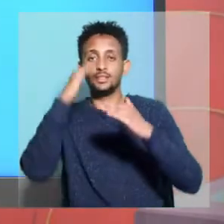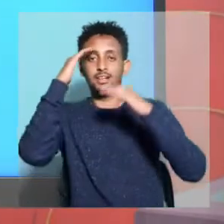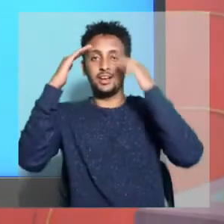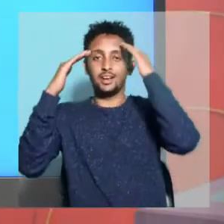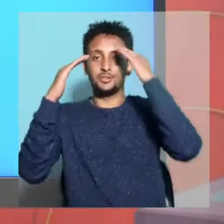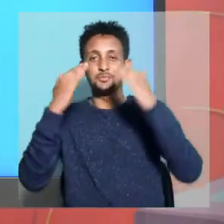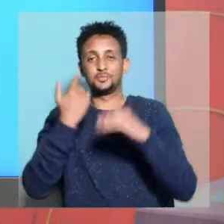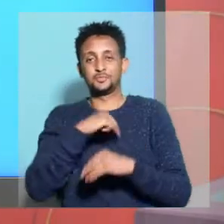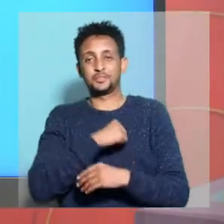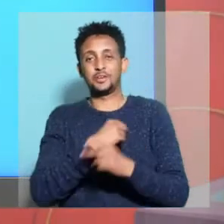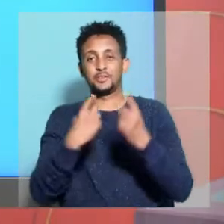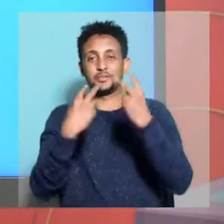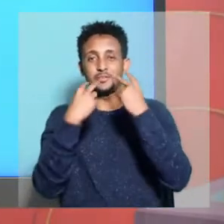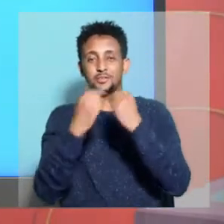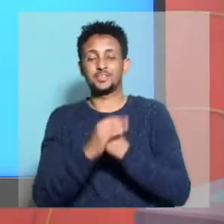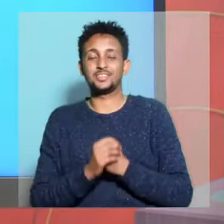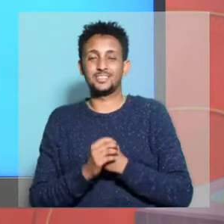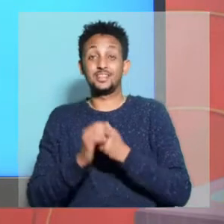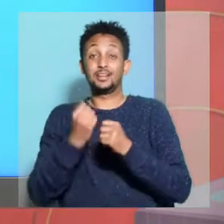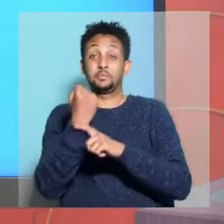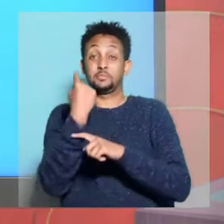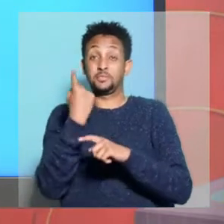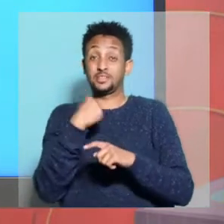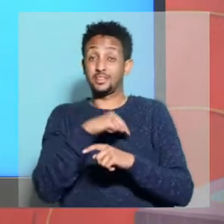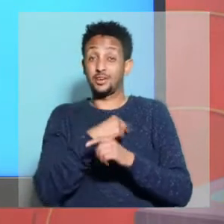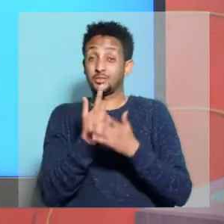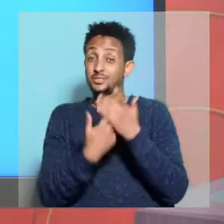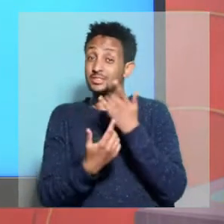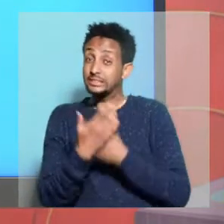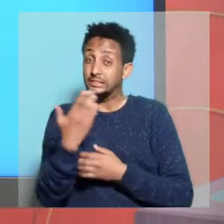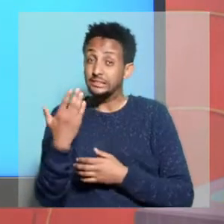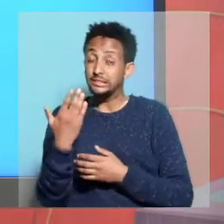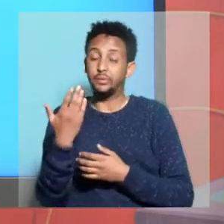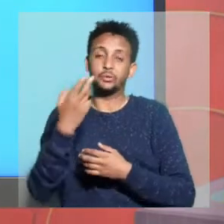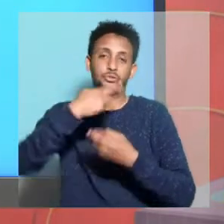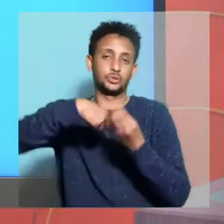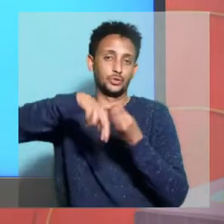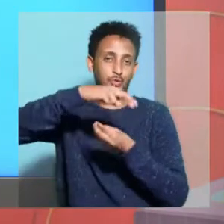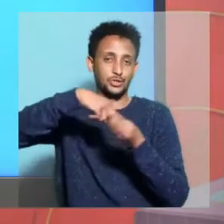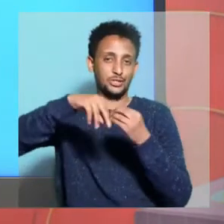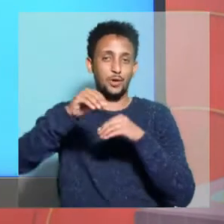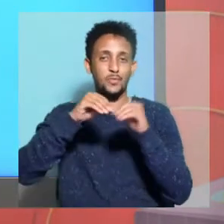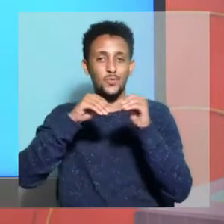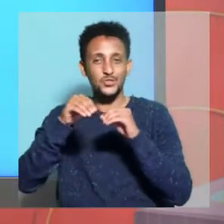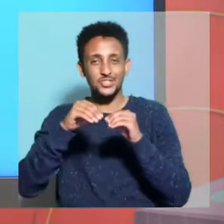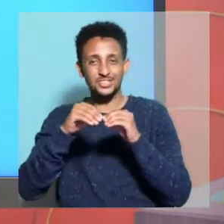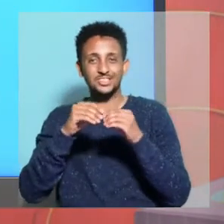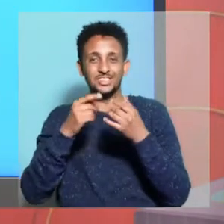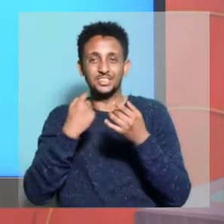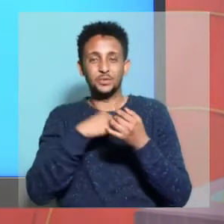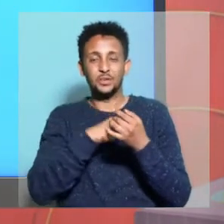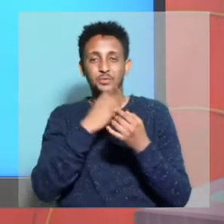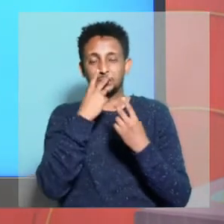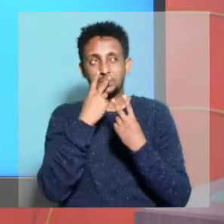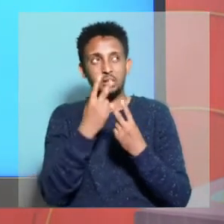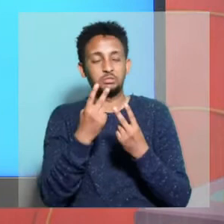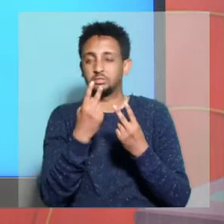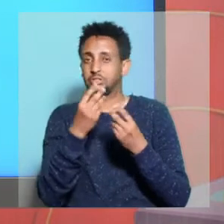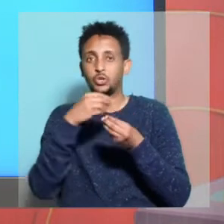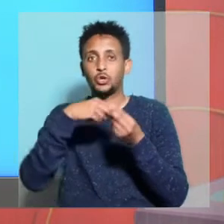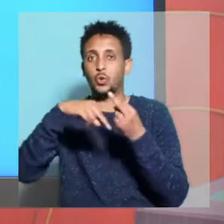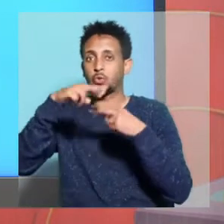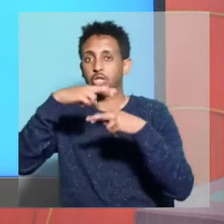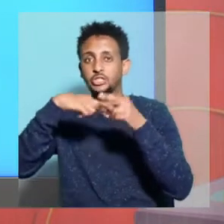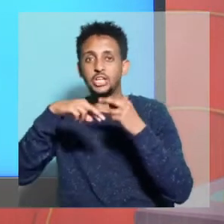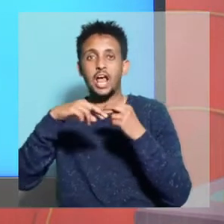Hello, our dear viewers. Previously on our discussion about rotational motion, we have tried to see about